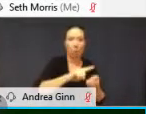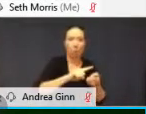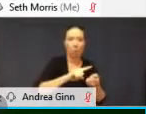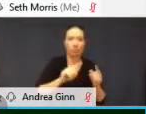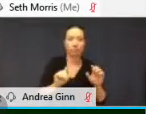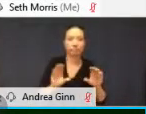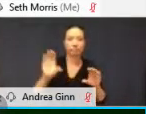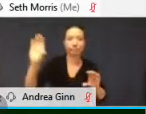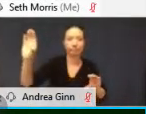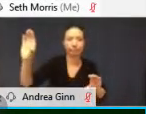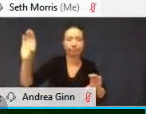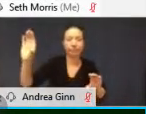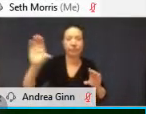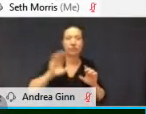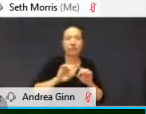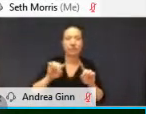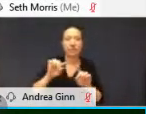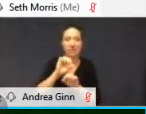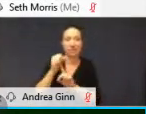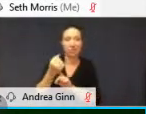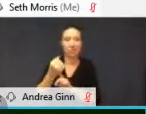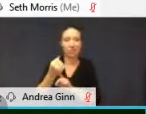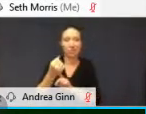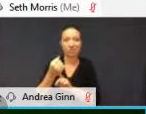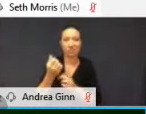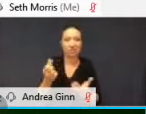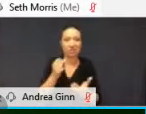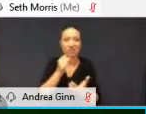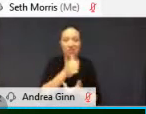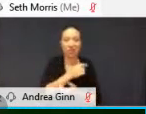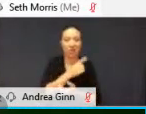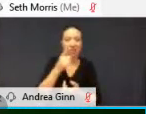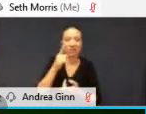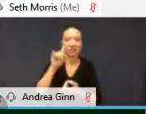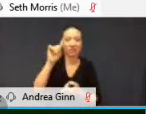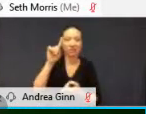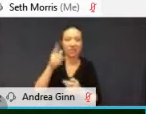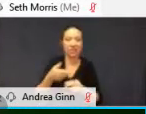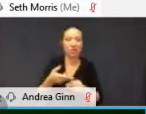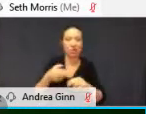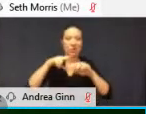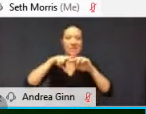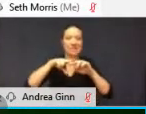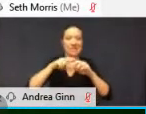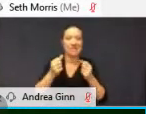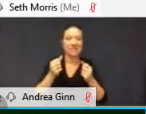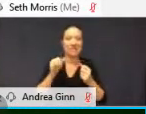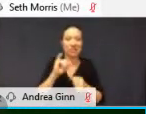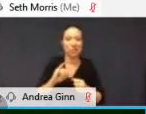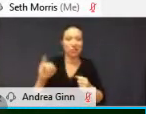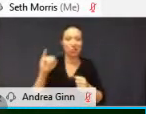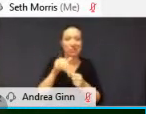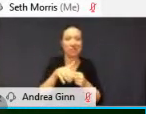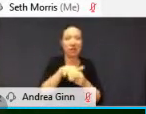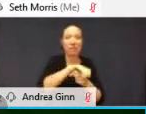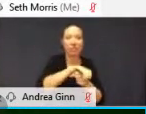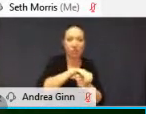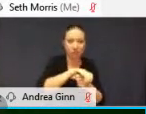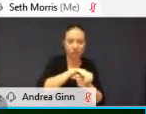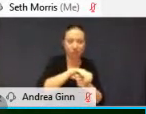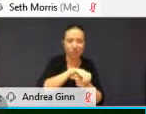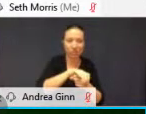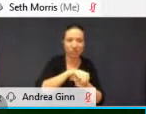option increased the coverage noticeably beyond what was already achieved through those first 3 set of